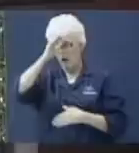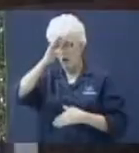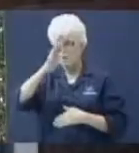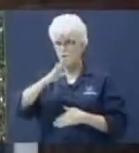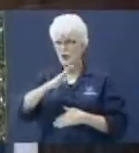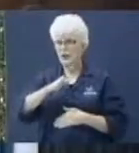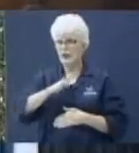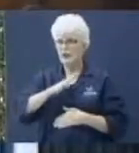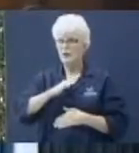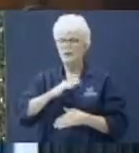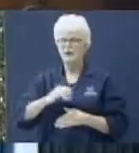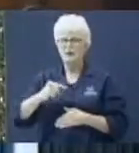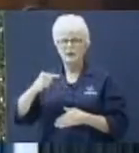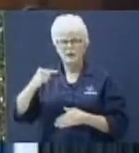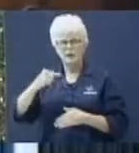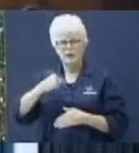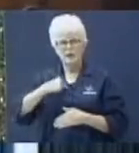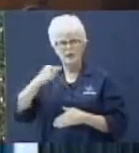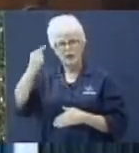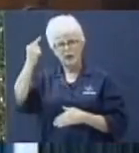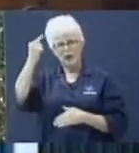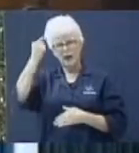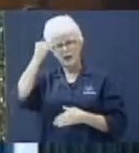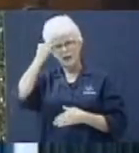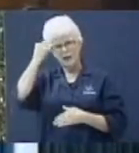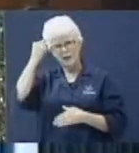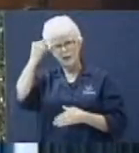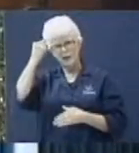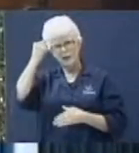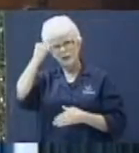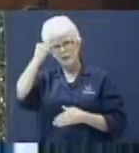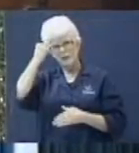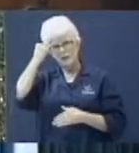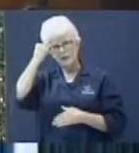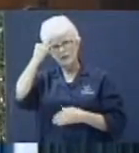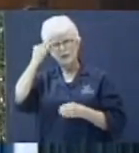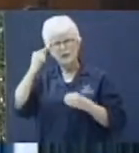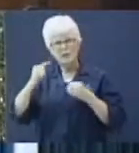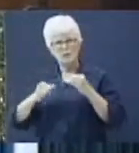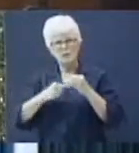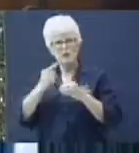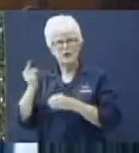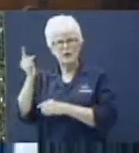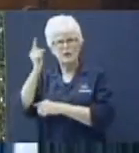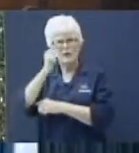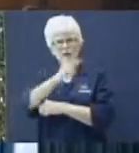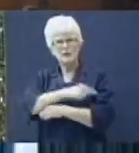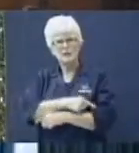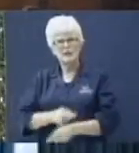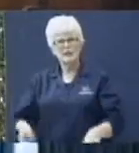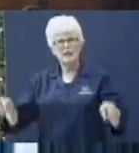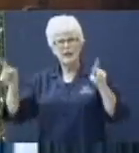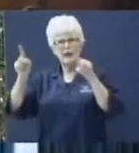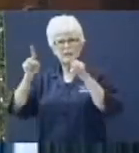men. I thought how as the day had come,